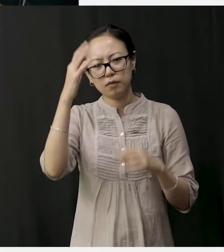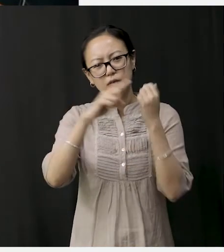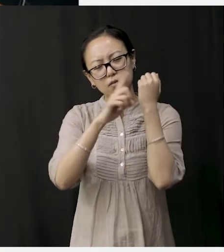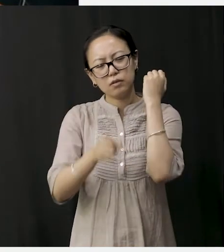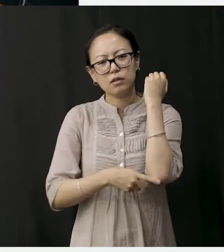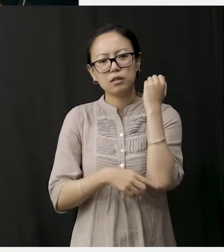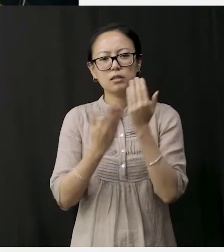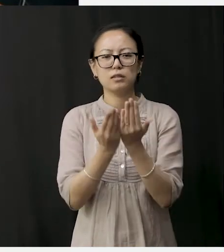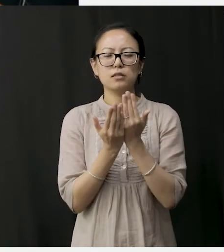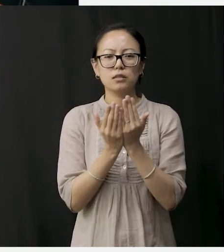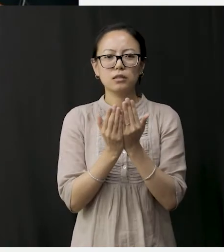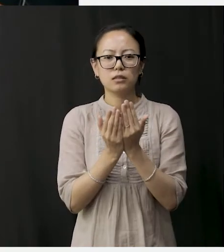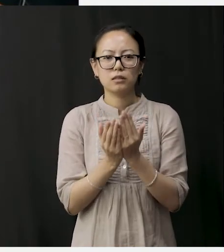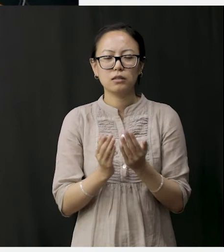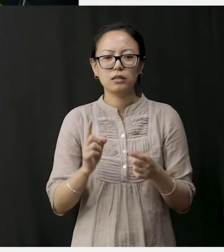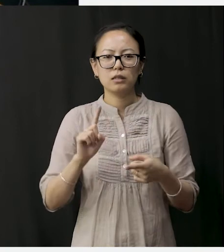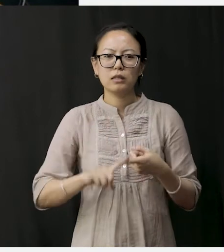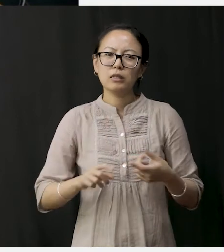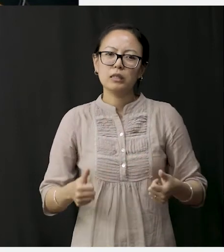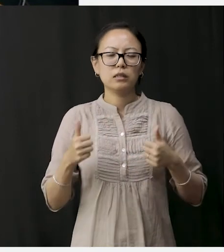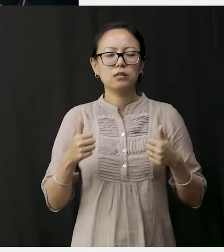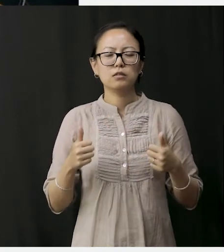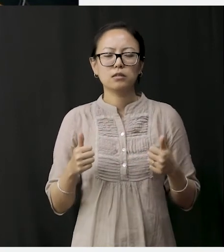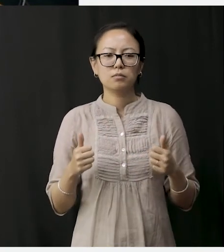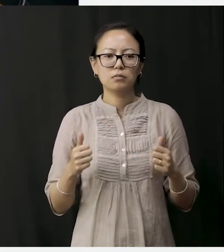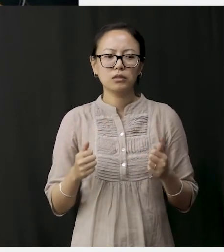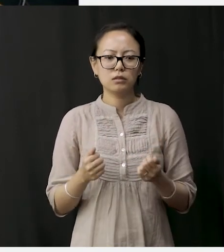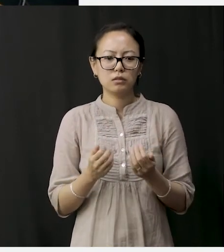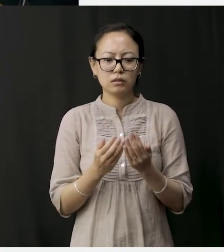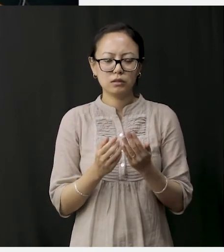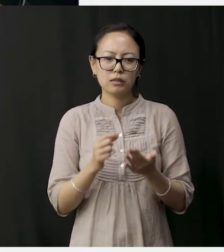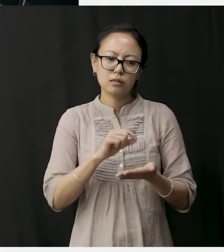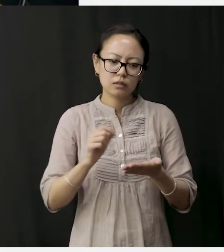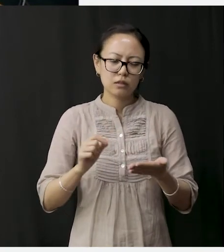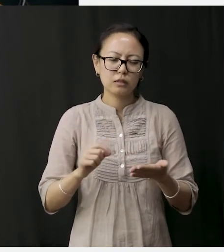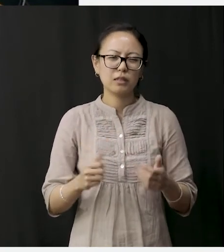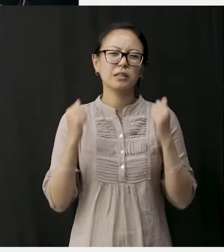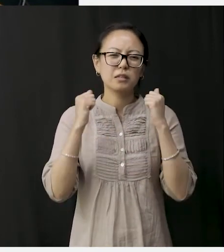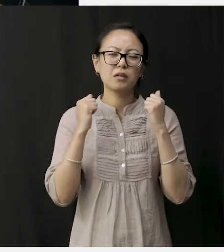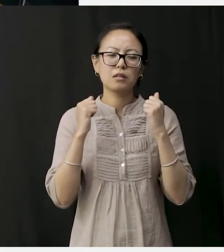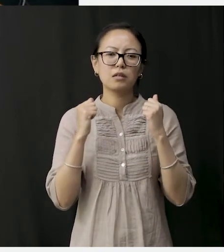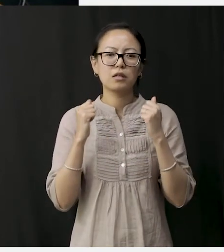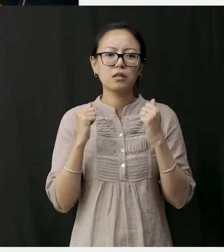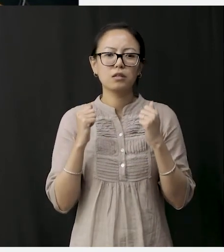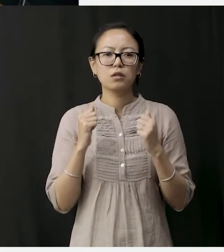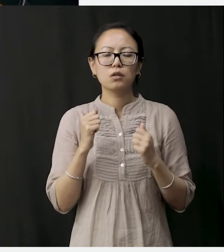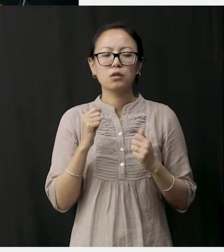also request you to be like Aling, at least once in 1 hour a day